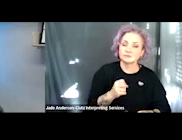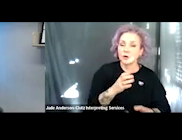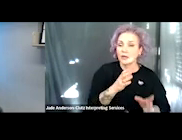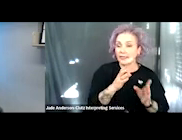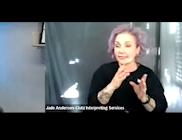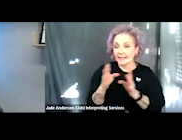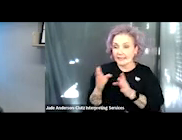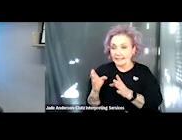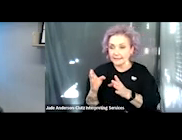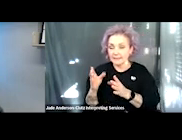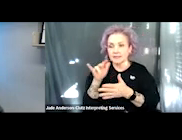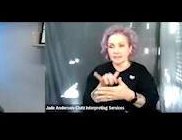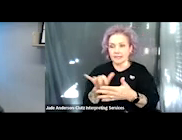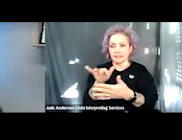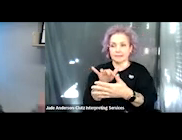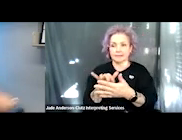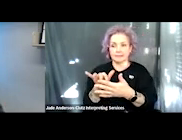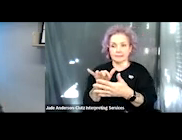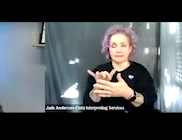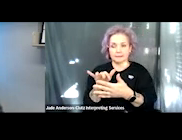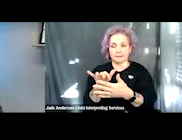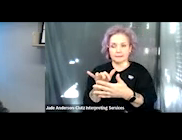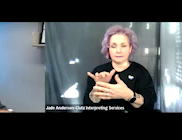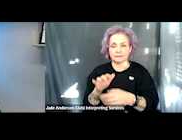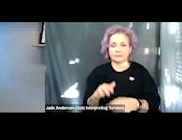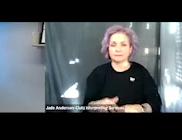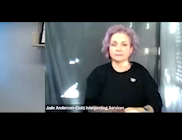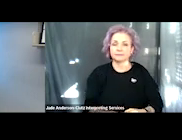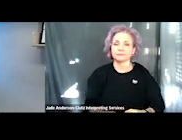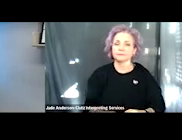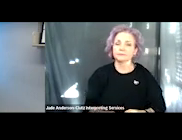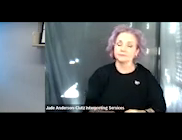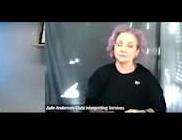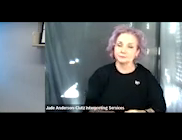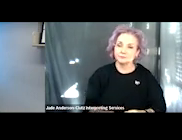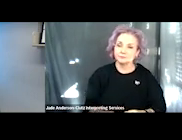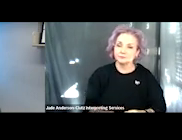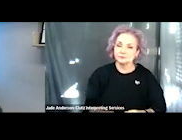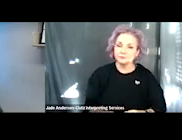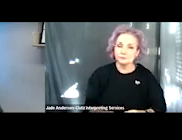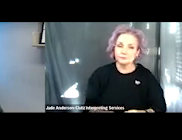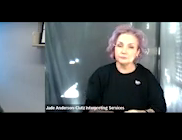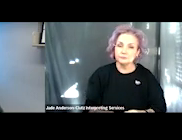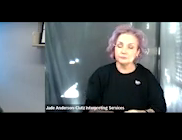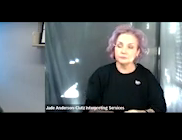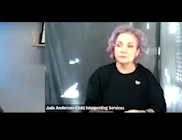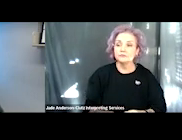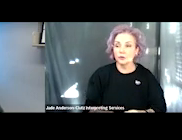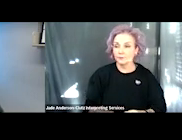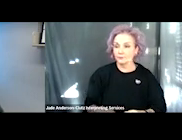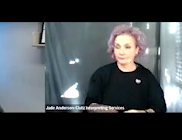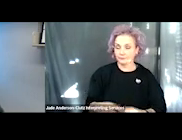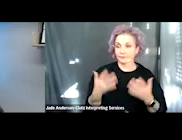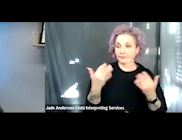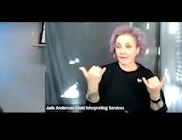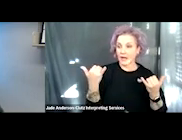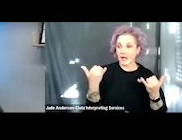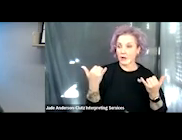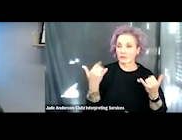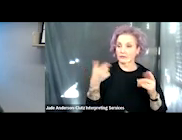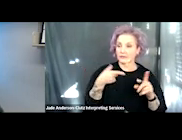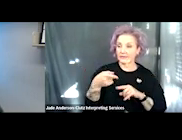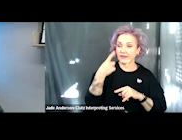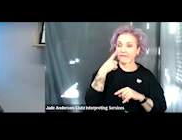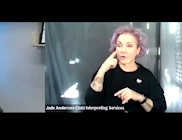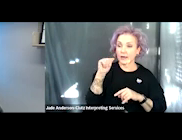not showing over here. But then I'm going to go into very similar for autism. Now, first off, before I go through there, you'll notice that